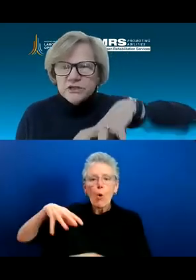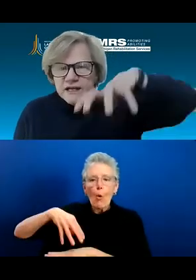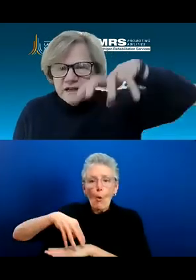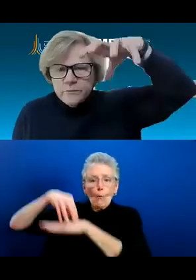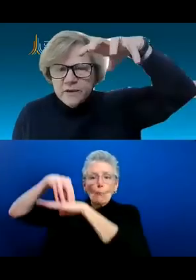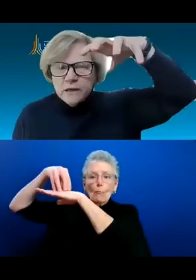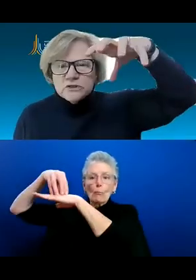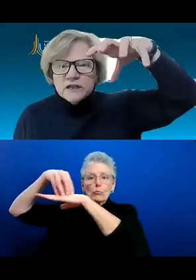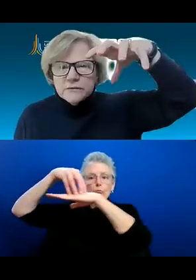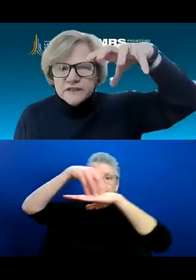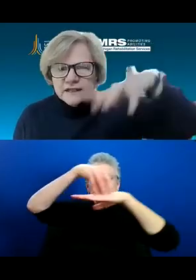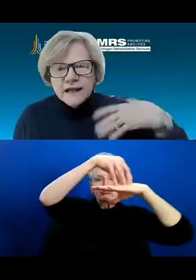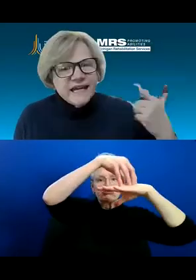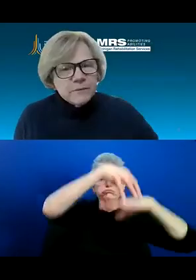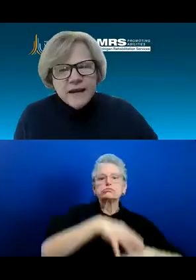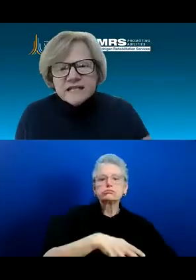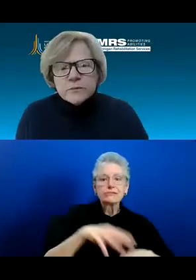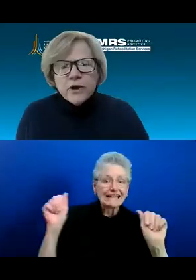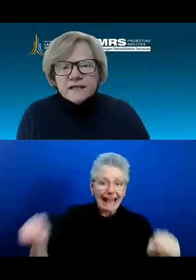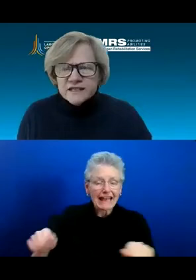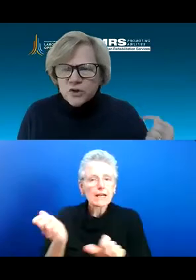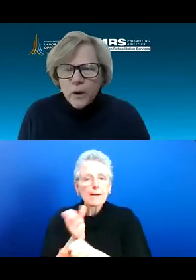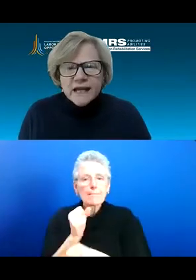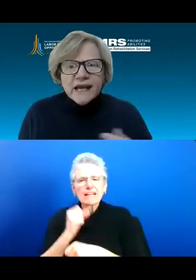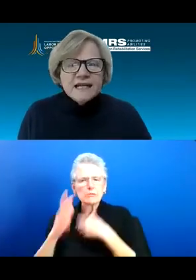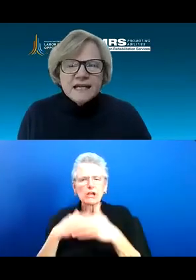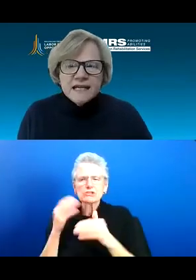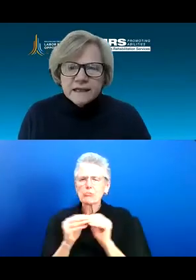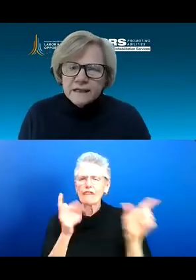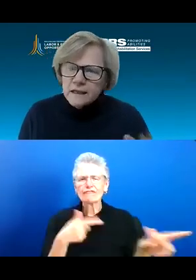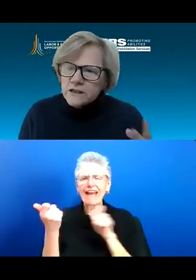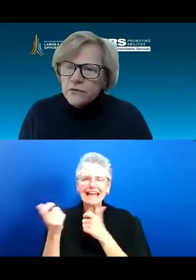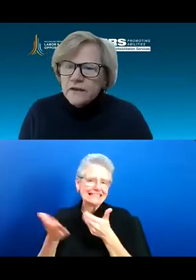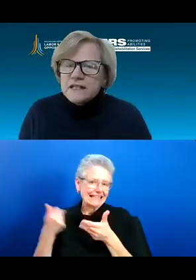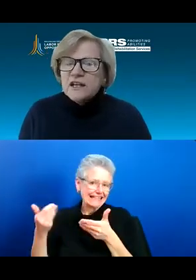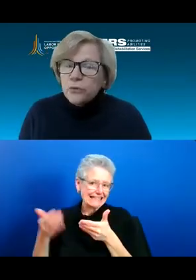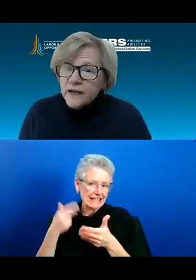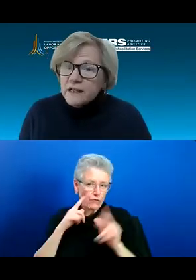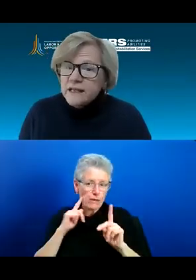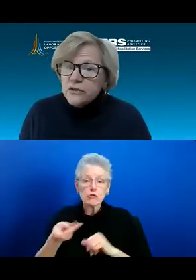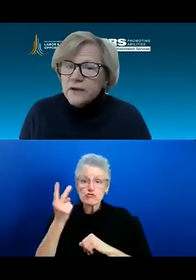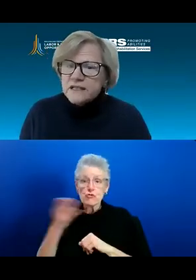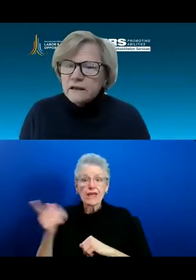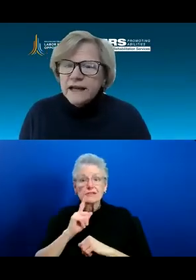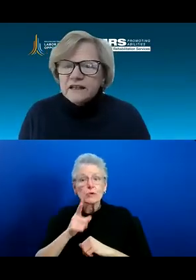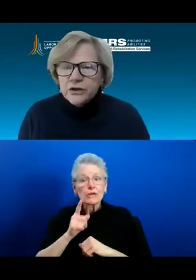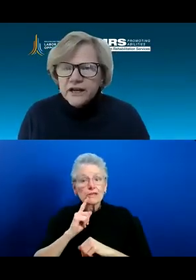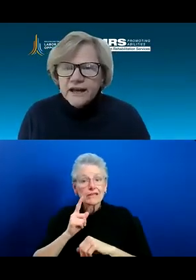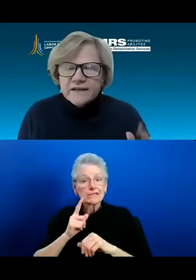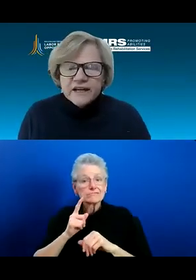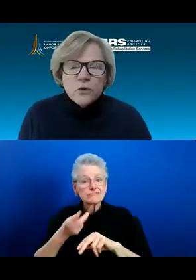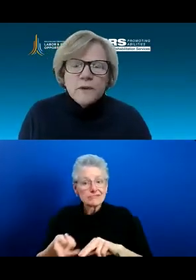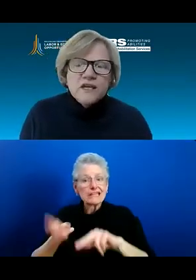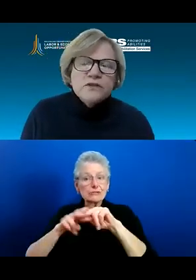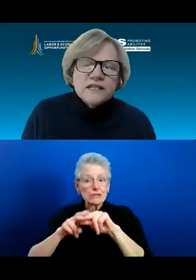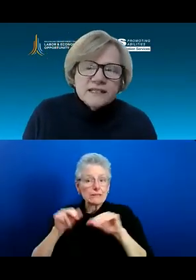an object and then be able to lift it. It makes the process quick and easy, two things that greatly increase the likelihood